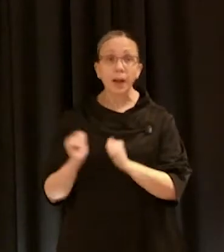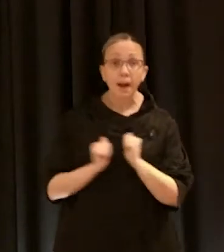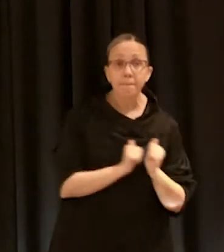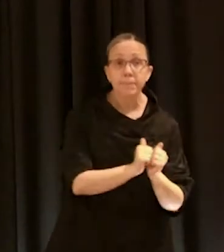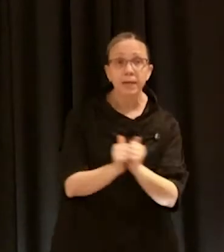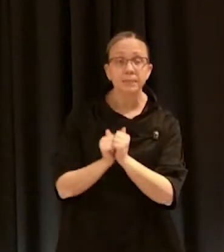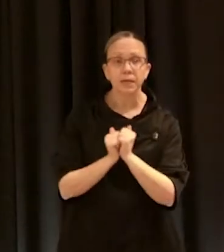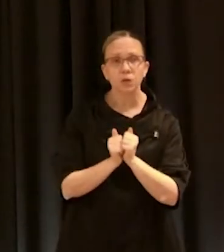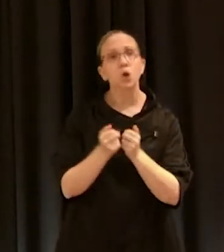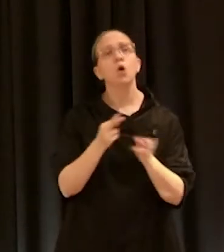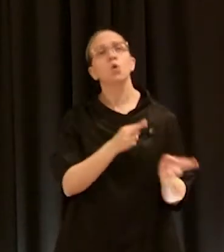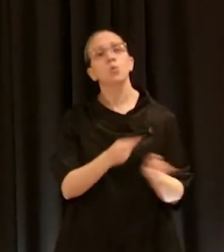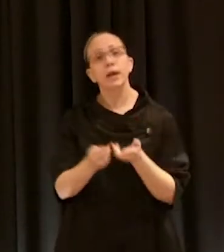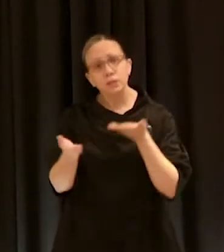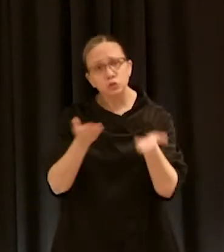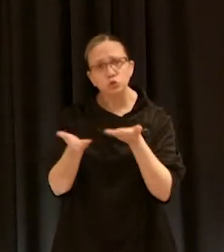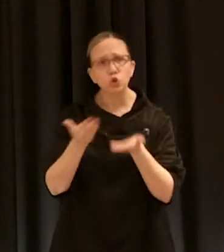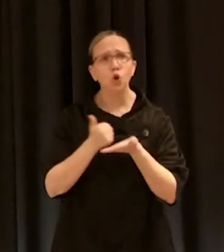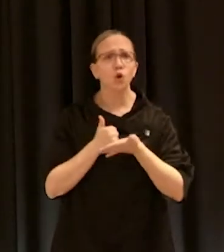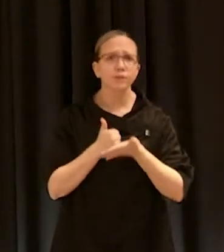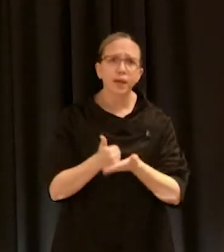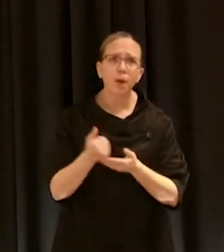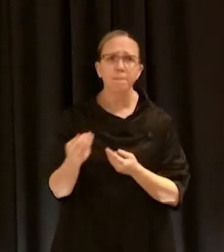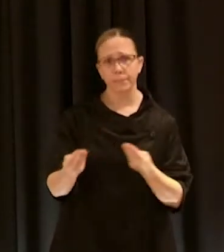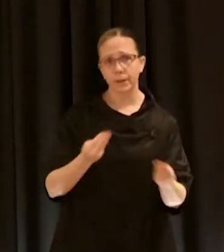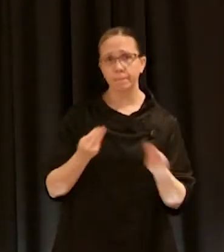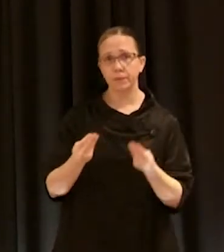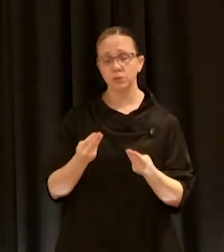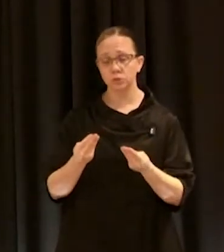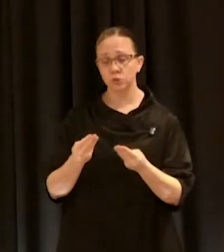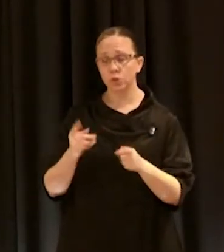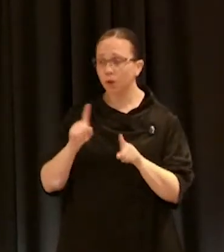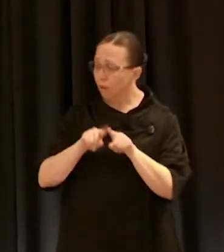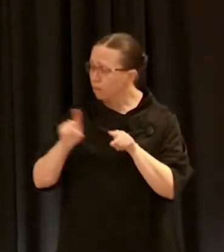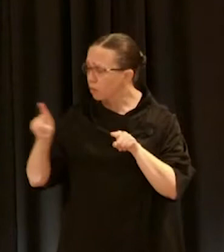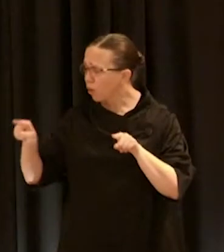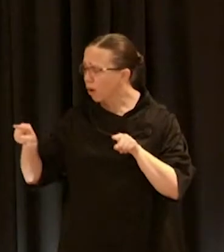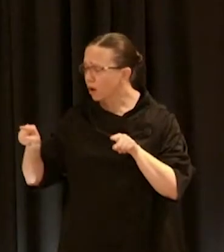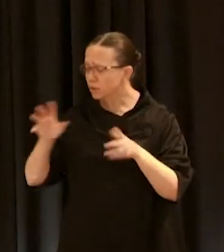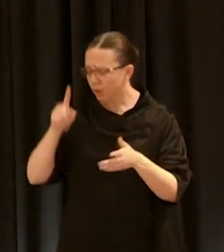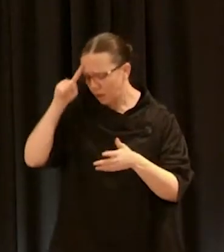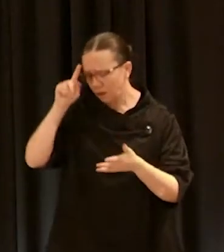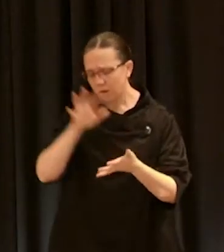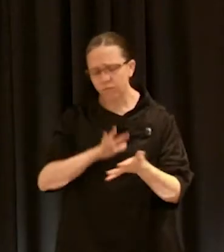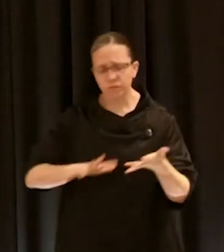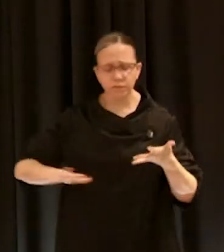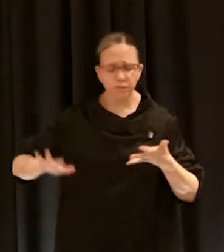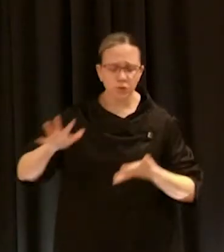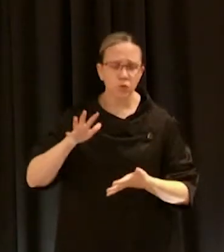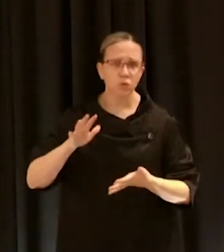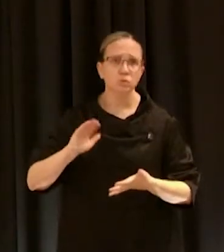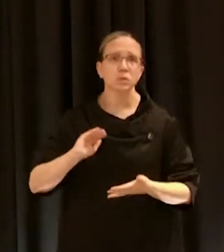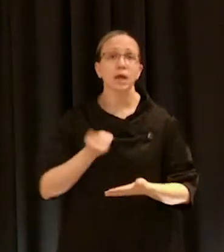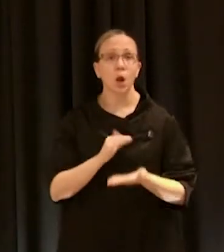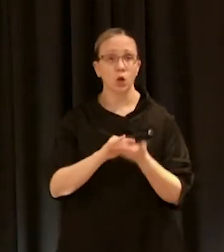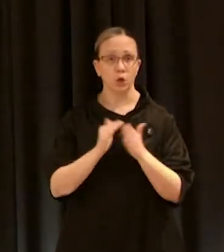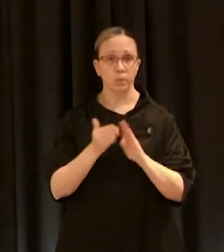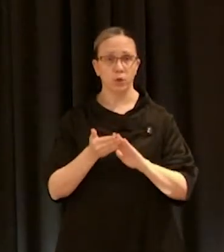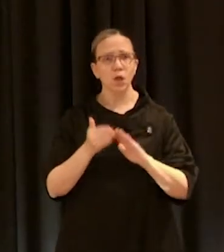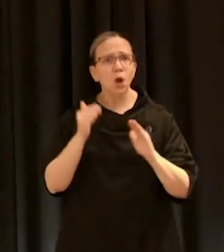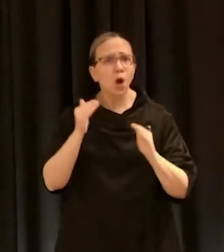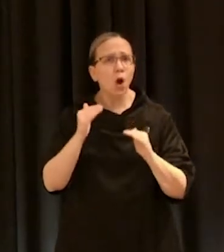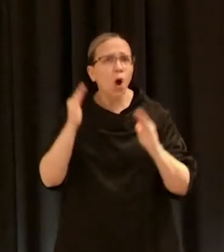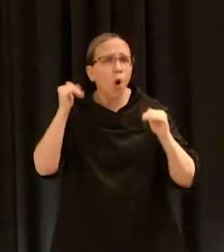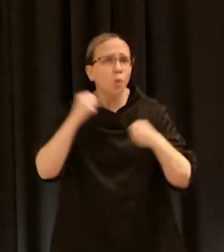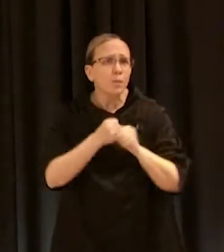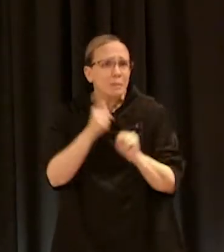to serve and ready to help and ready to minister to the lost, the hurting, and the confused in our community. I hope that